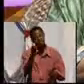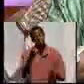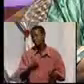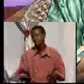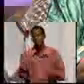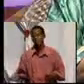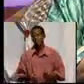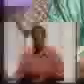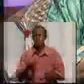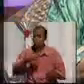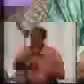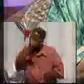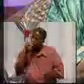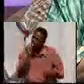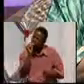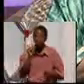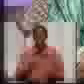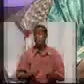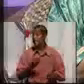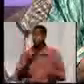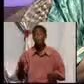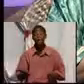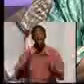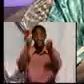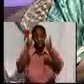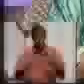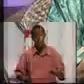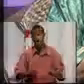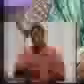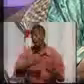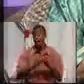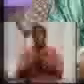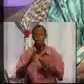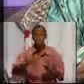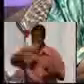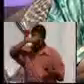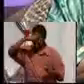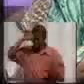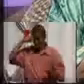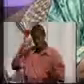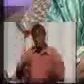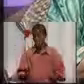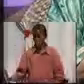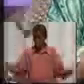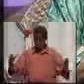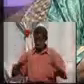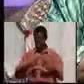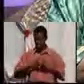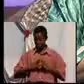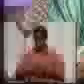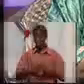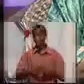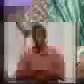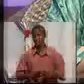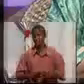the Disability Employment Services has come to step in so that they can bridge the gap and make linkages